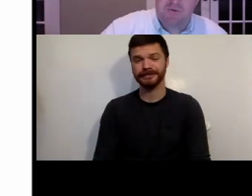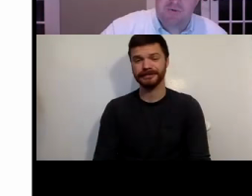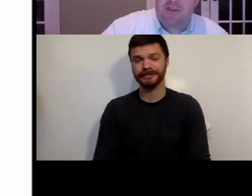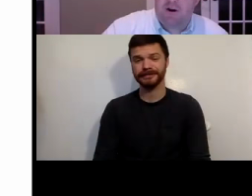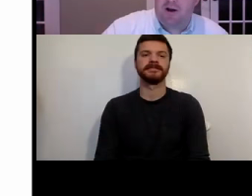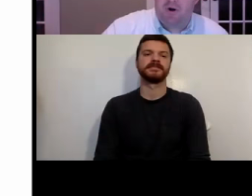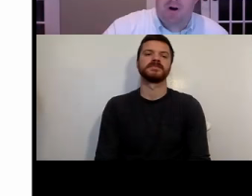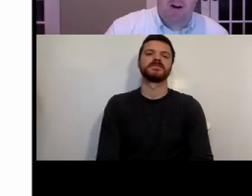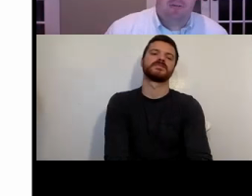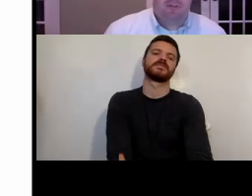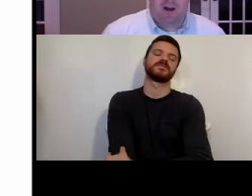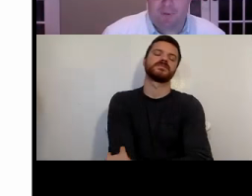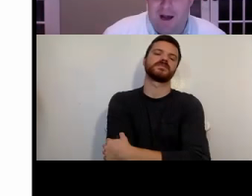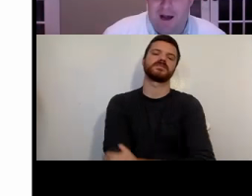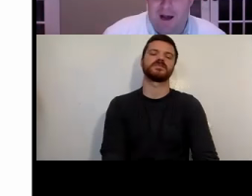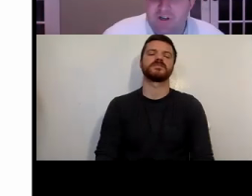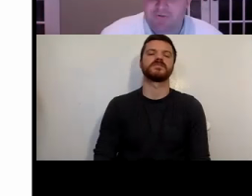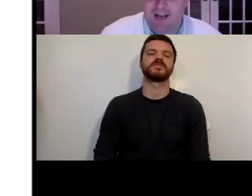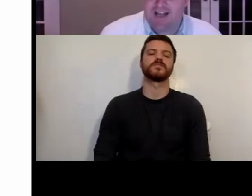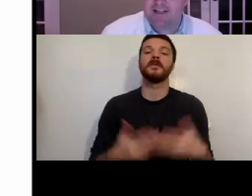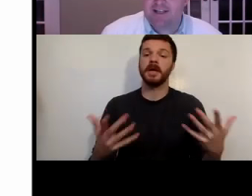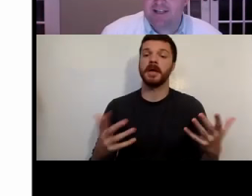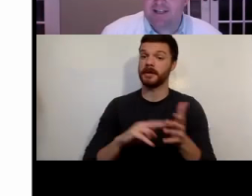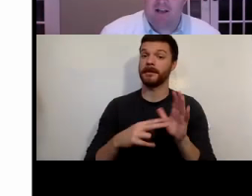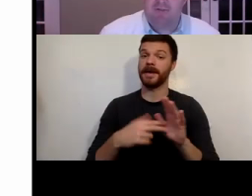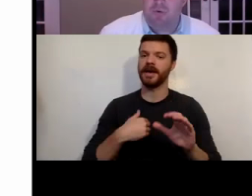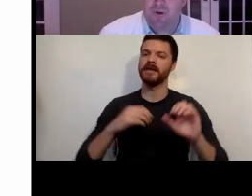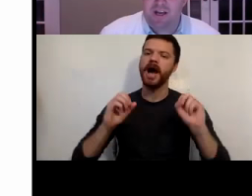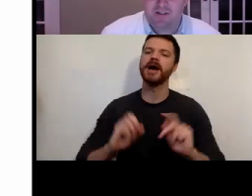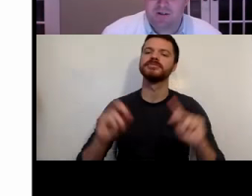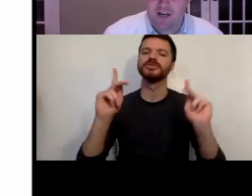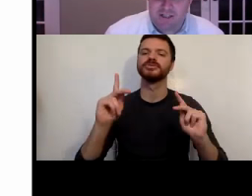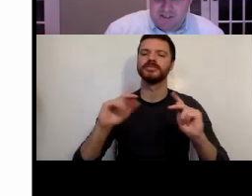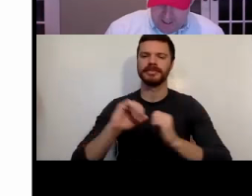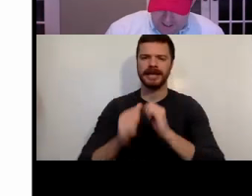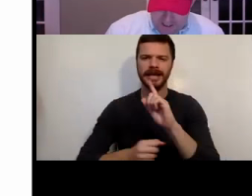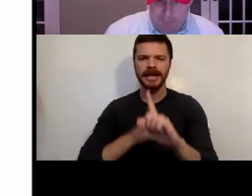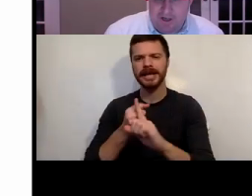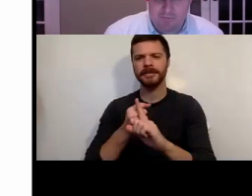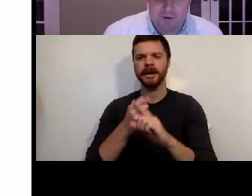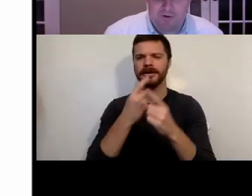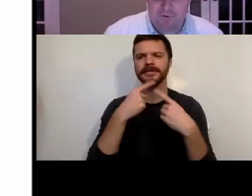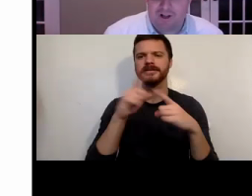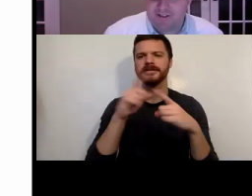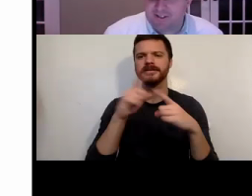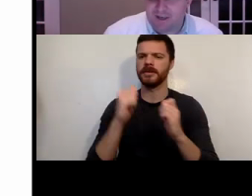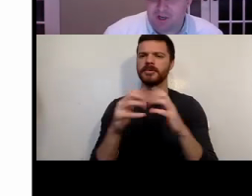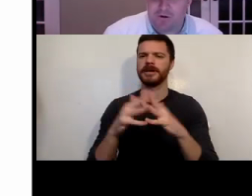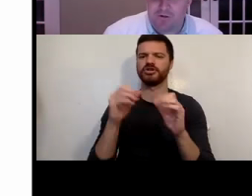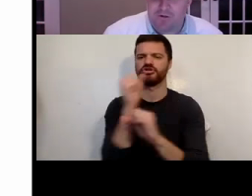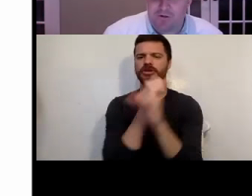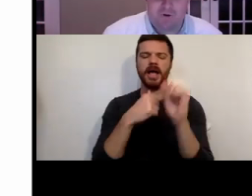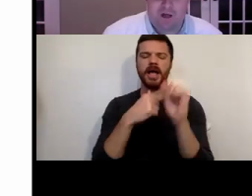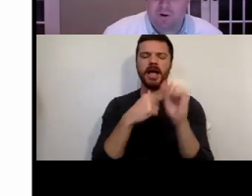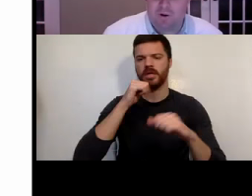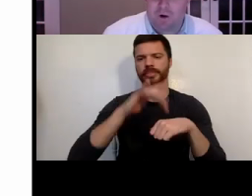And so we think there are a number of opportunities for enhancing the impact of implementation strategies. And I won't dwell on this slide. I'm going to go